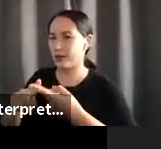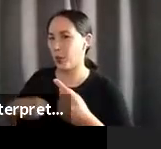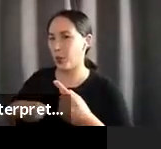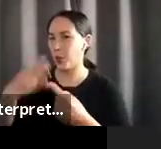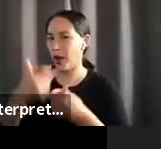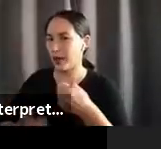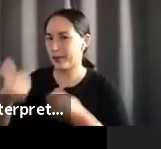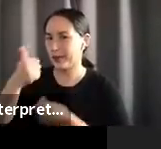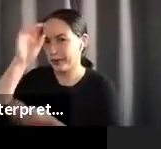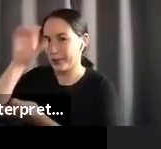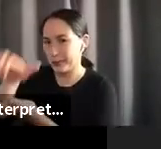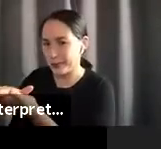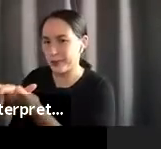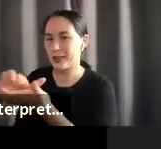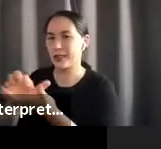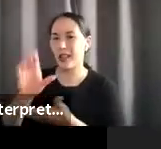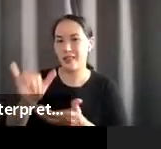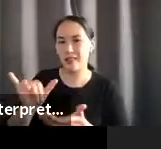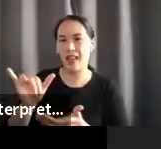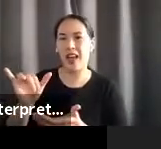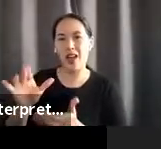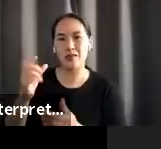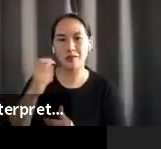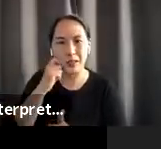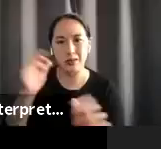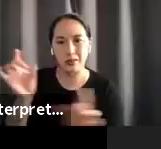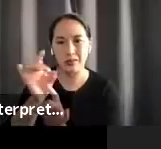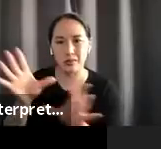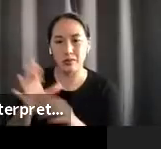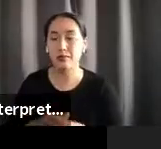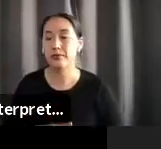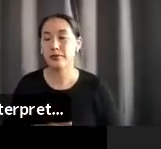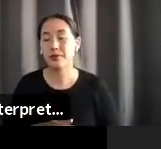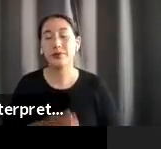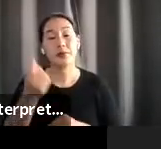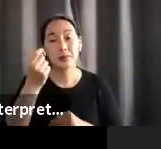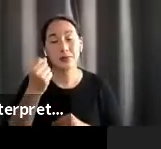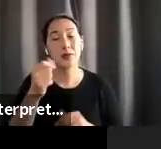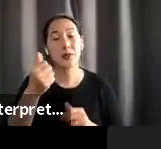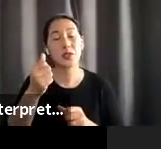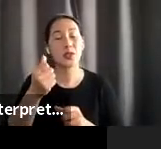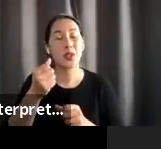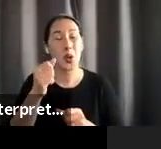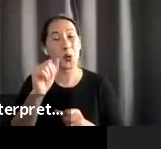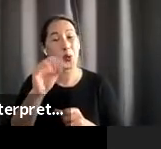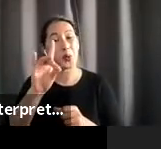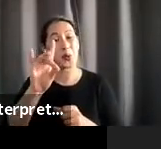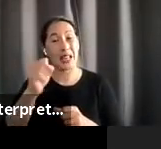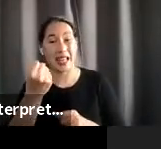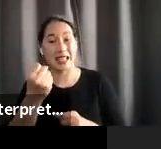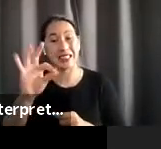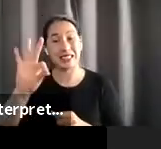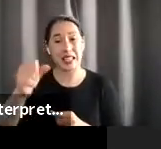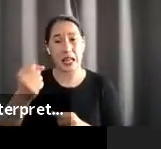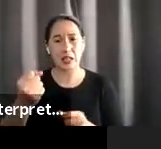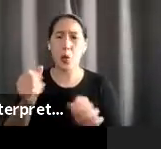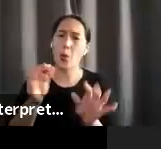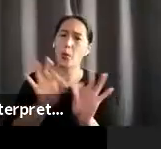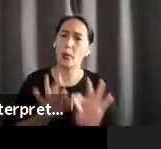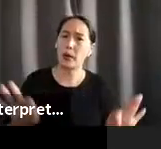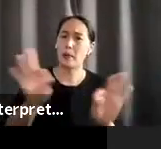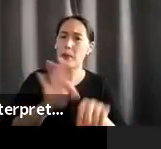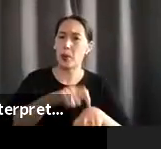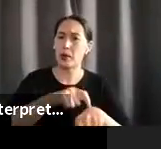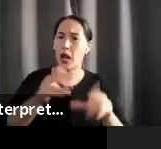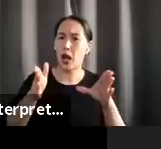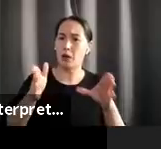right? And so this is why I think the 80s and the 90s are really important for us to study, because this is kind of, a lot